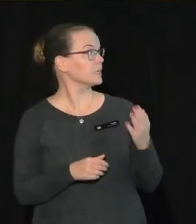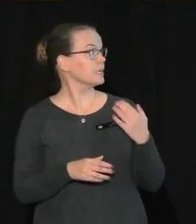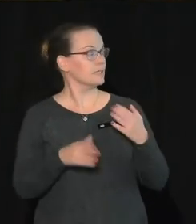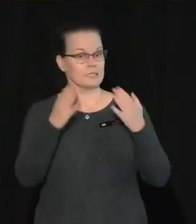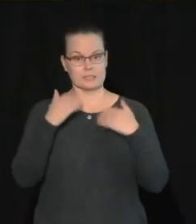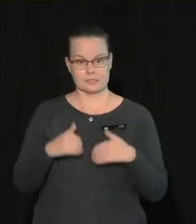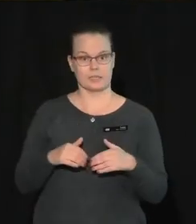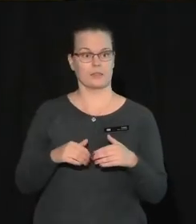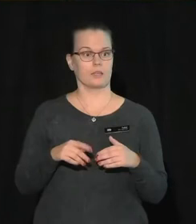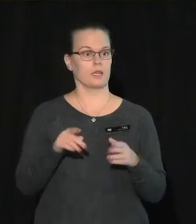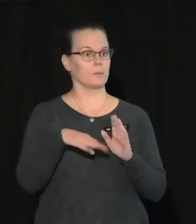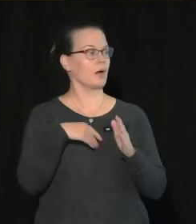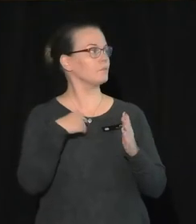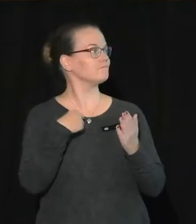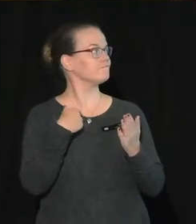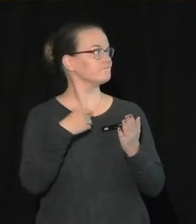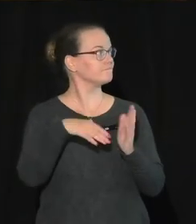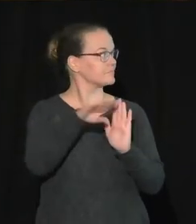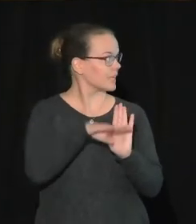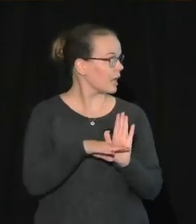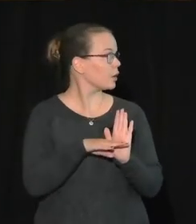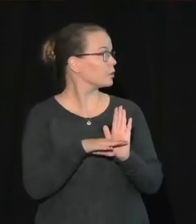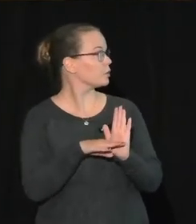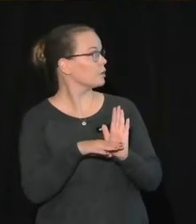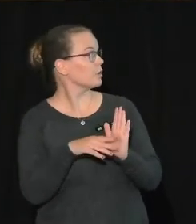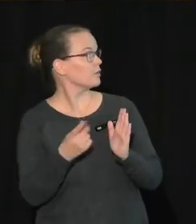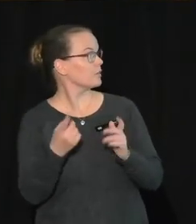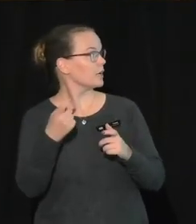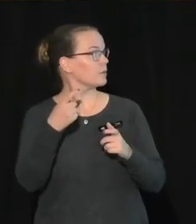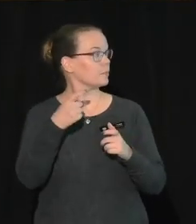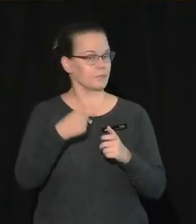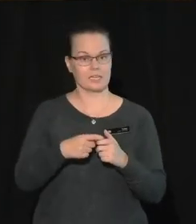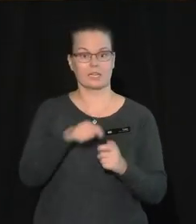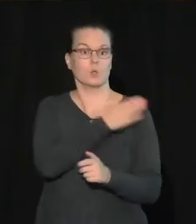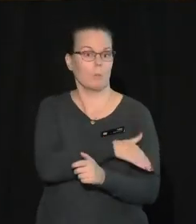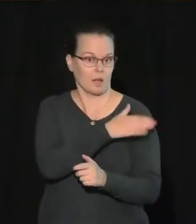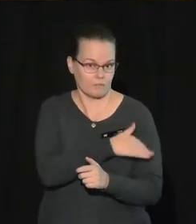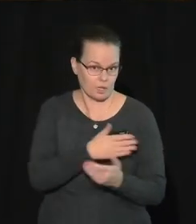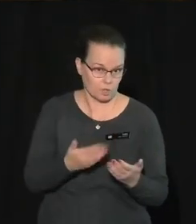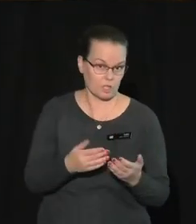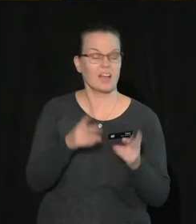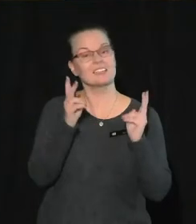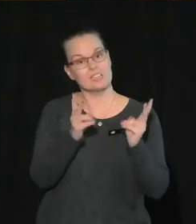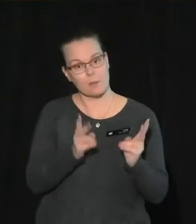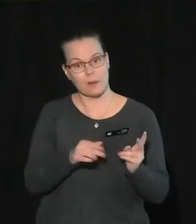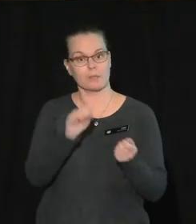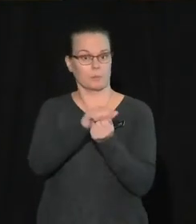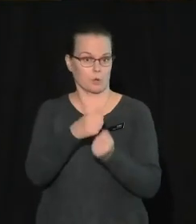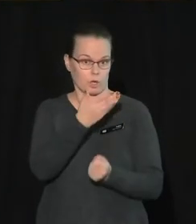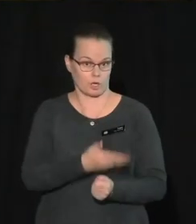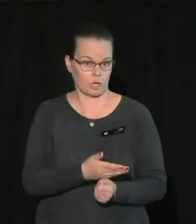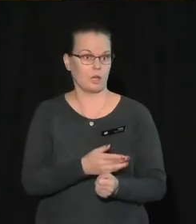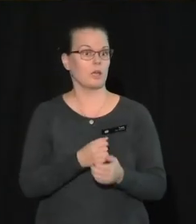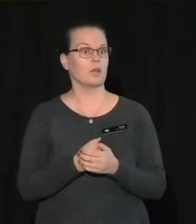in the directive for services resemble to a certain extent that of products. You have some accessibility